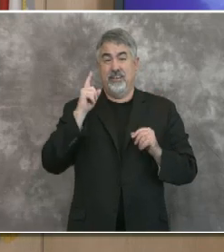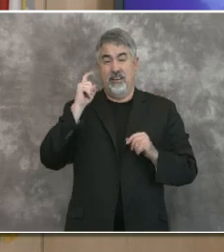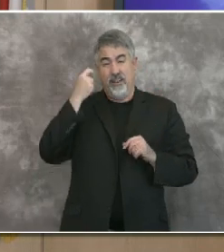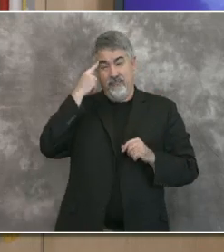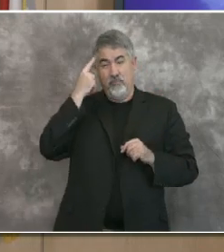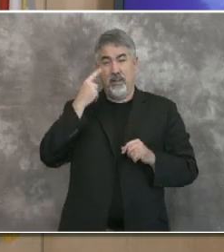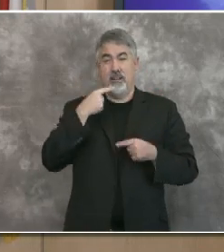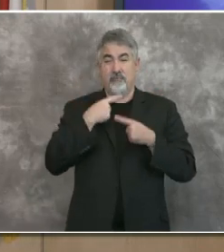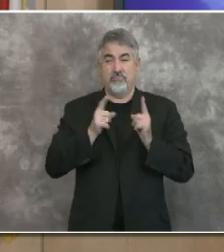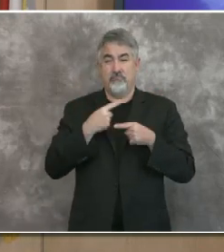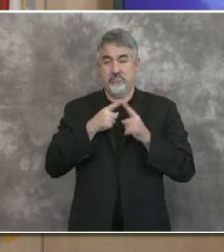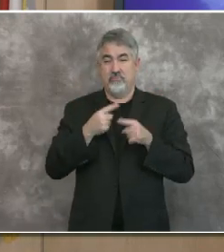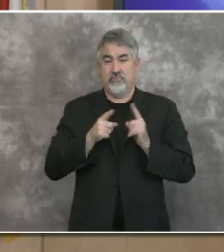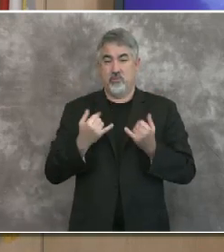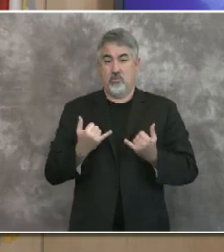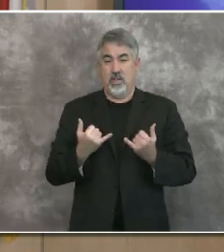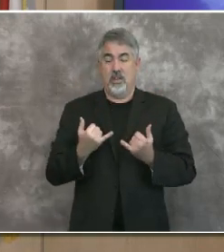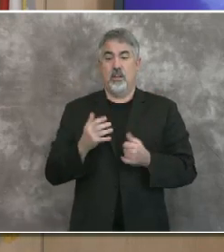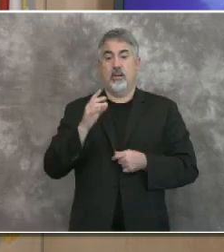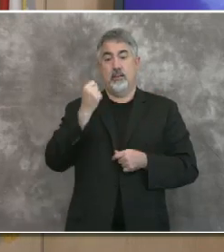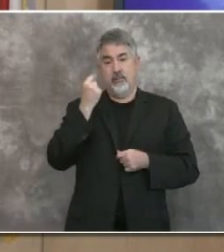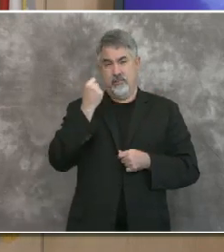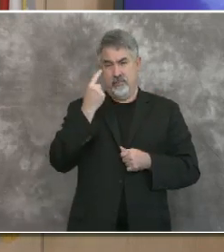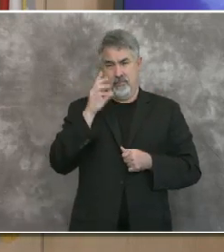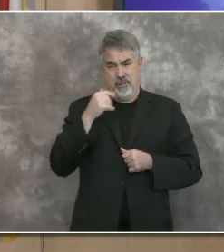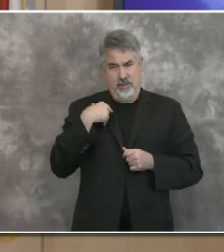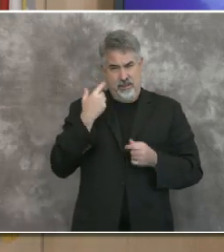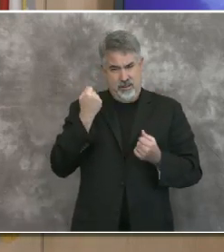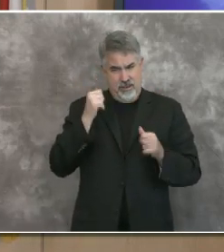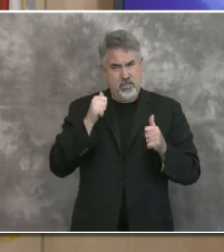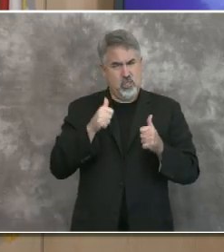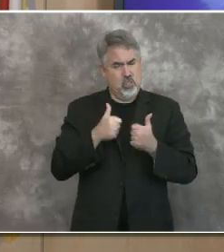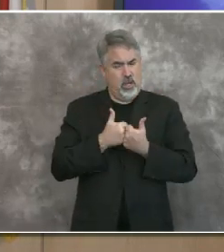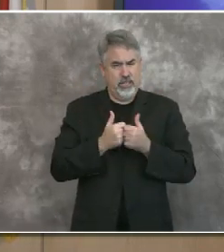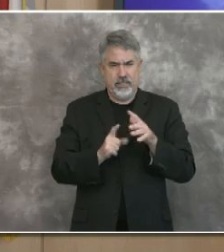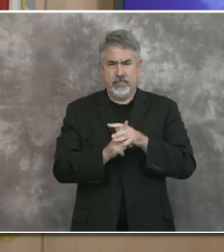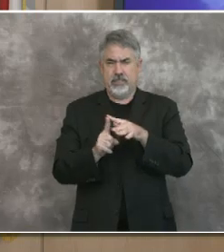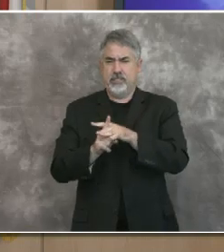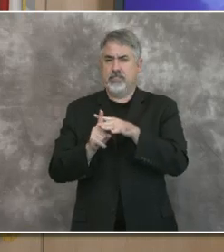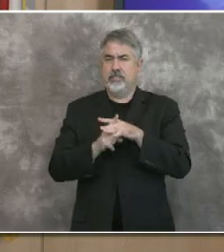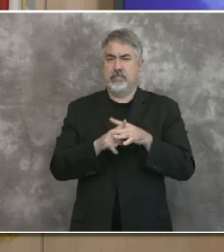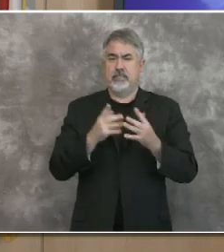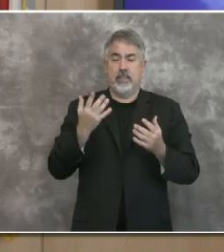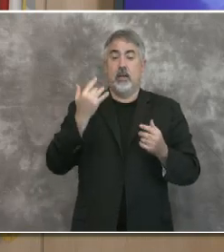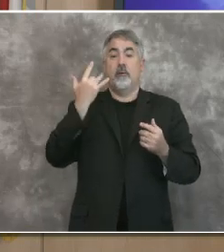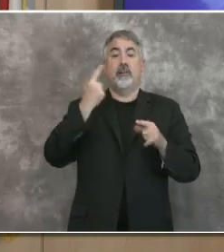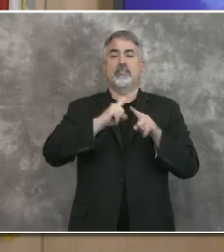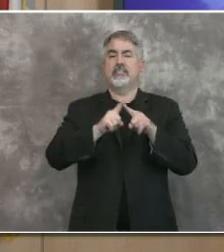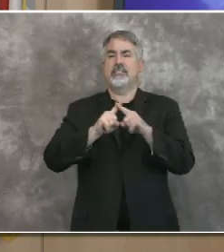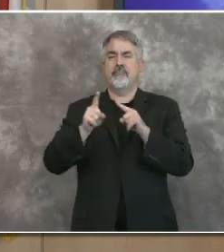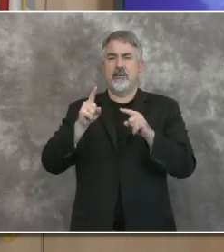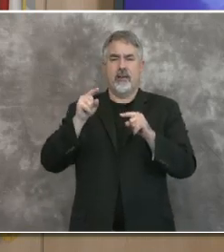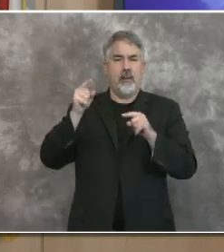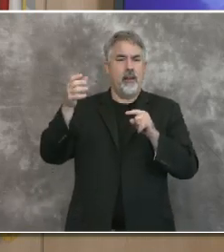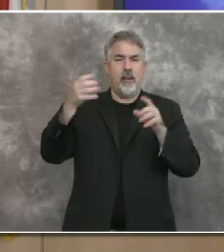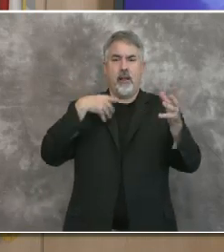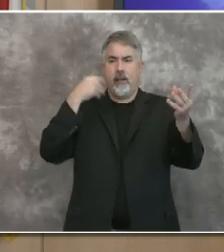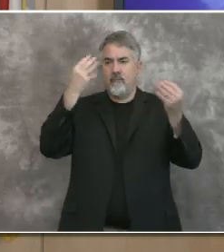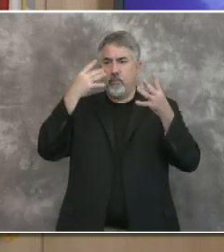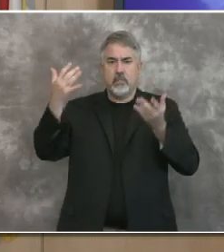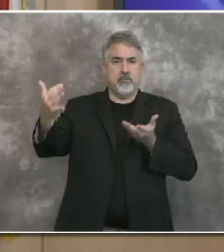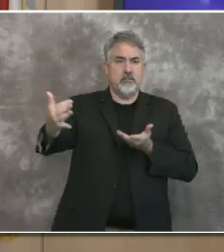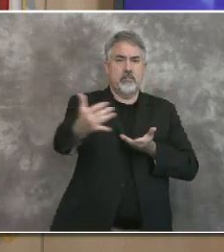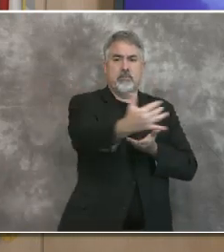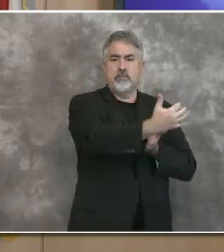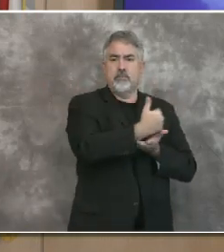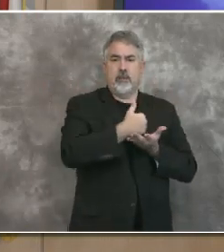We know that this is a very challenging time where you have information from a lot of different sources that are all coming to you at one time,